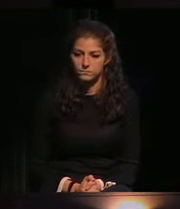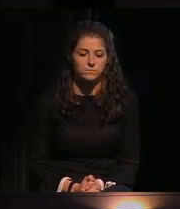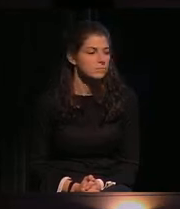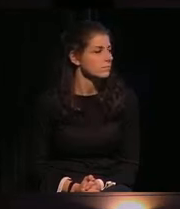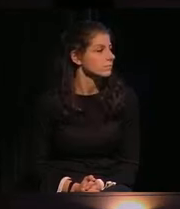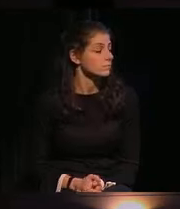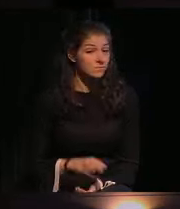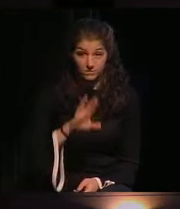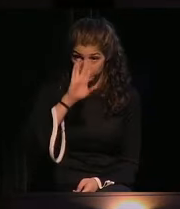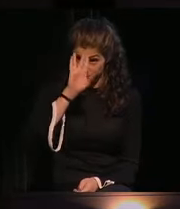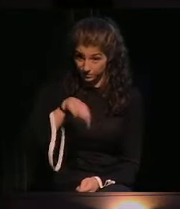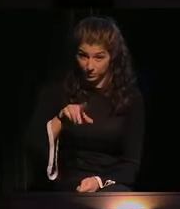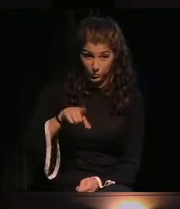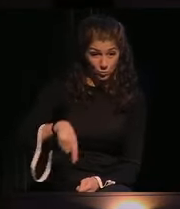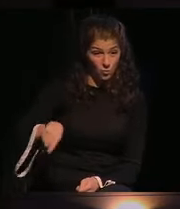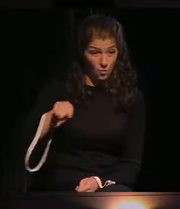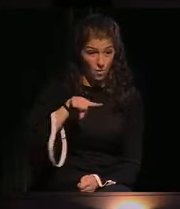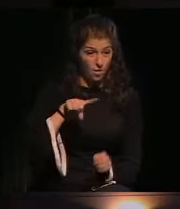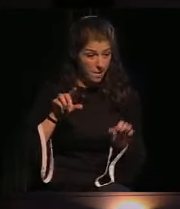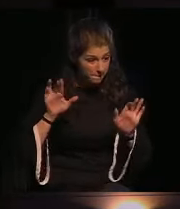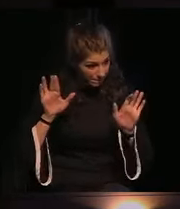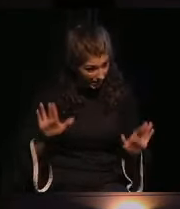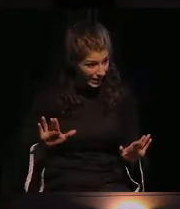Did you know that you're all so amazing?